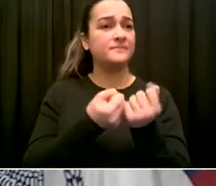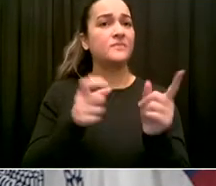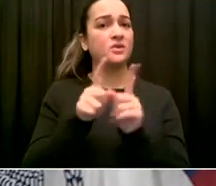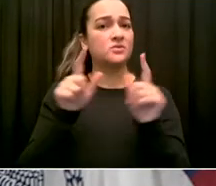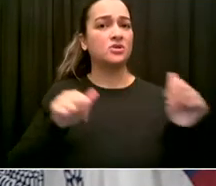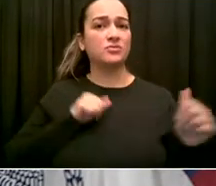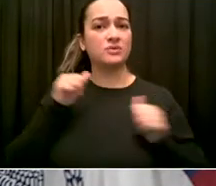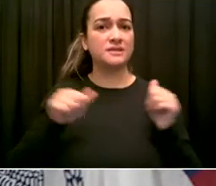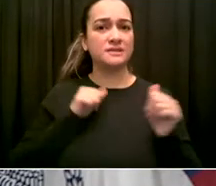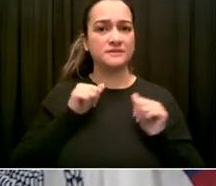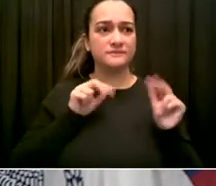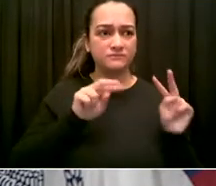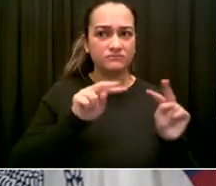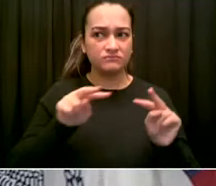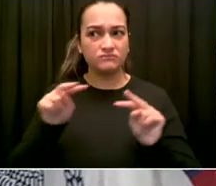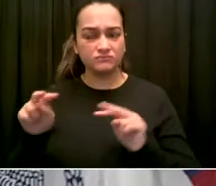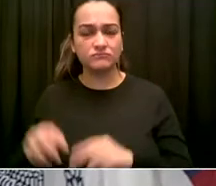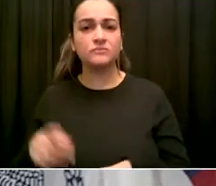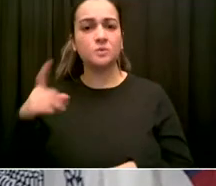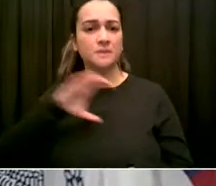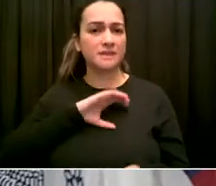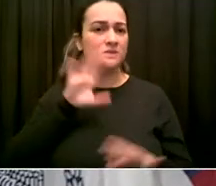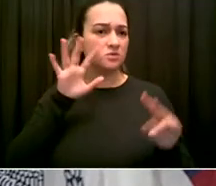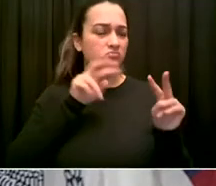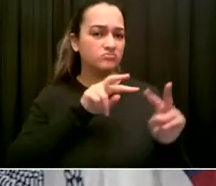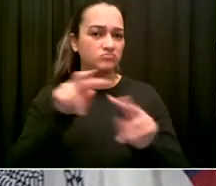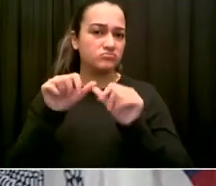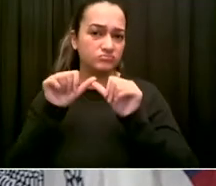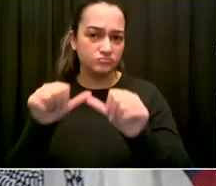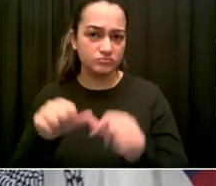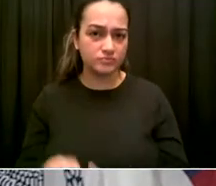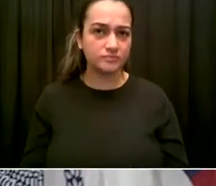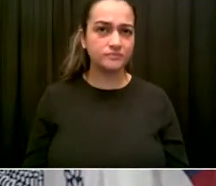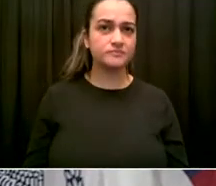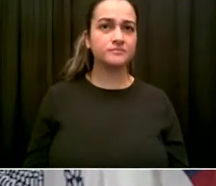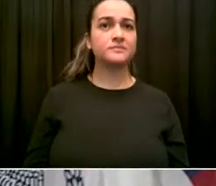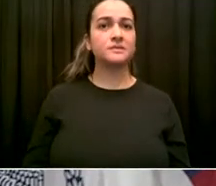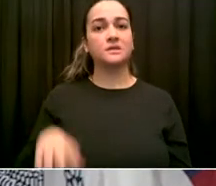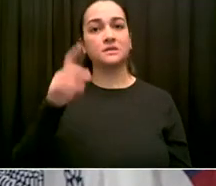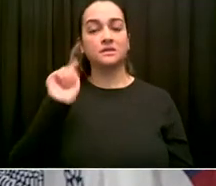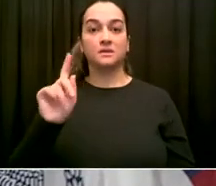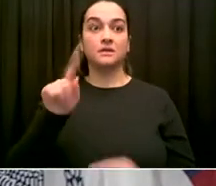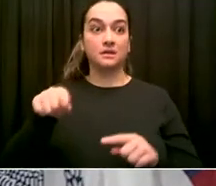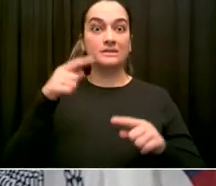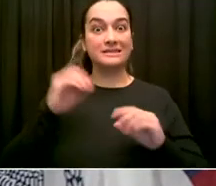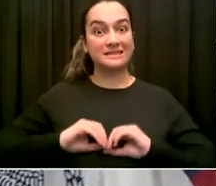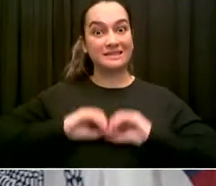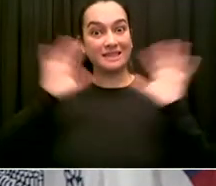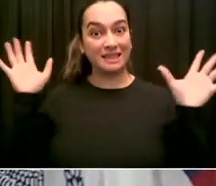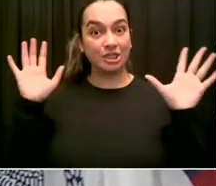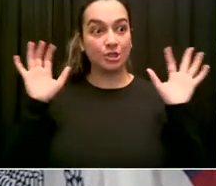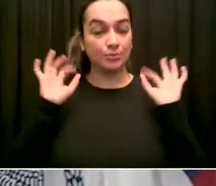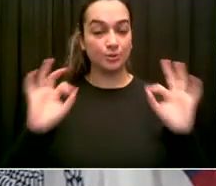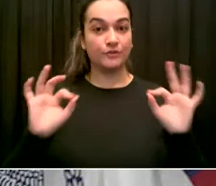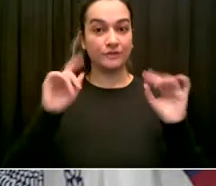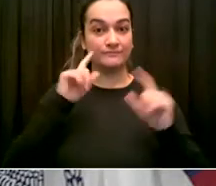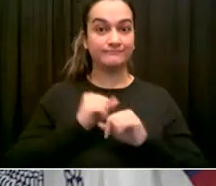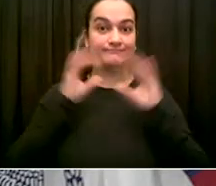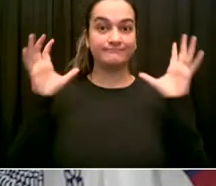clean, consistent pattern, but we're trying with all the tools we have to get ahead of it in any way possible. And again, want to